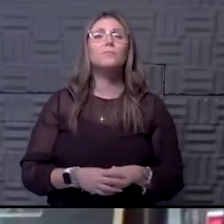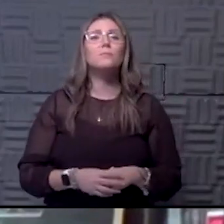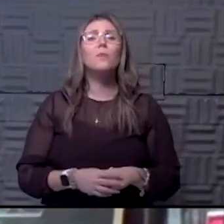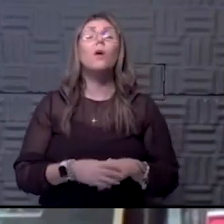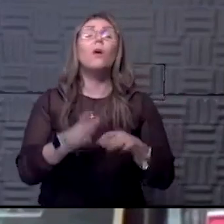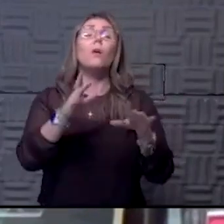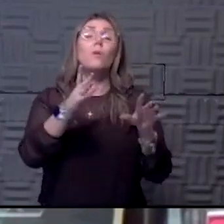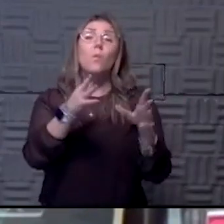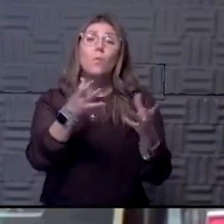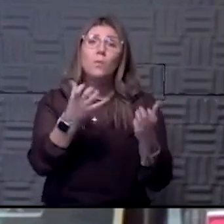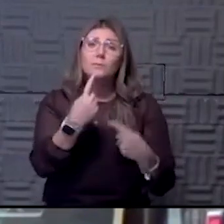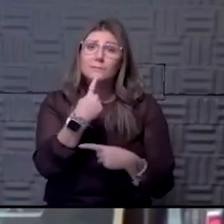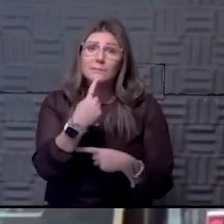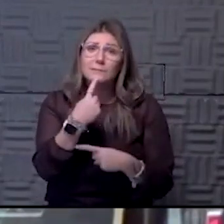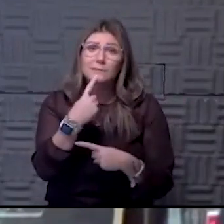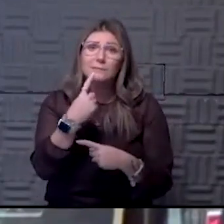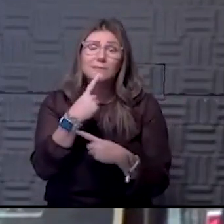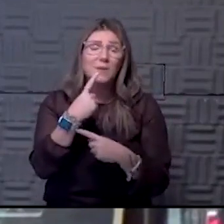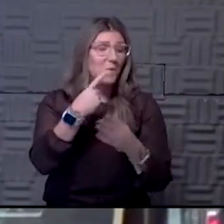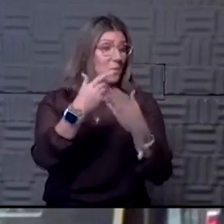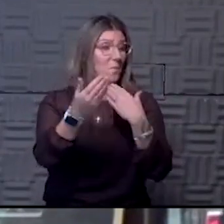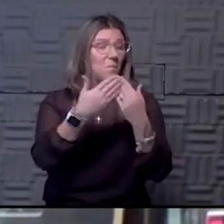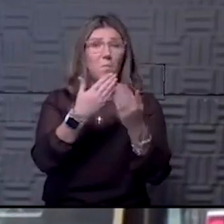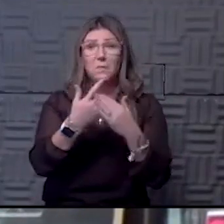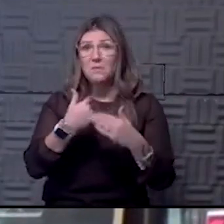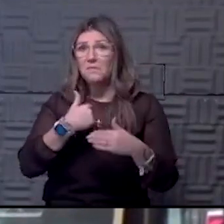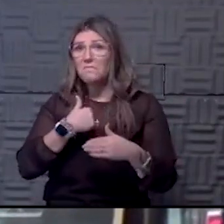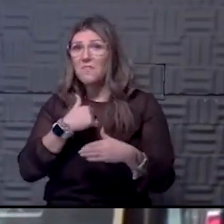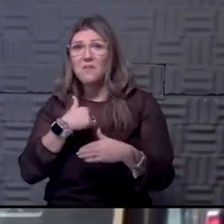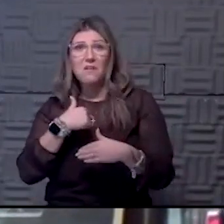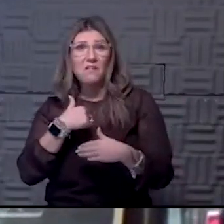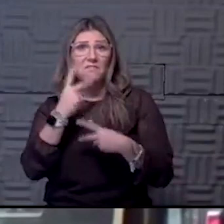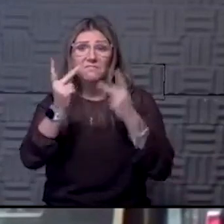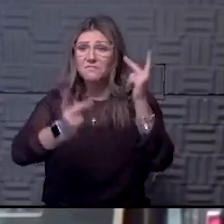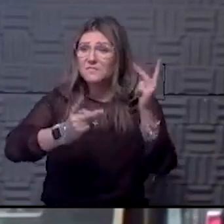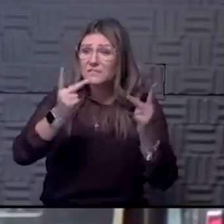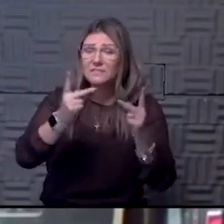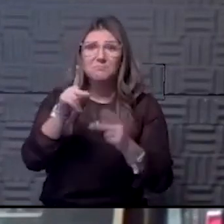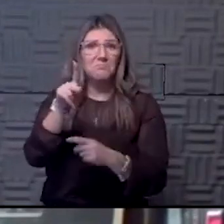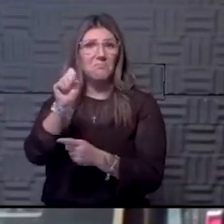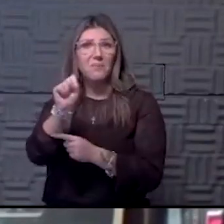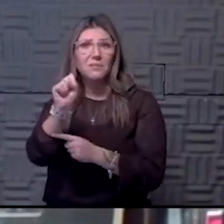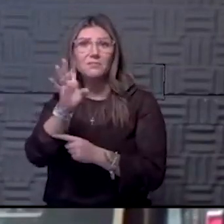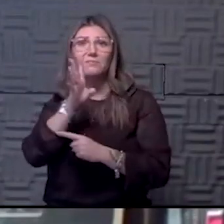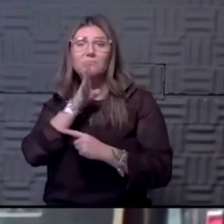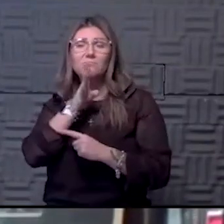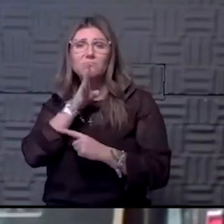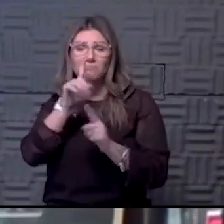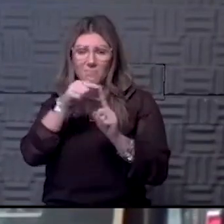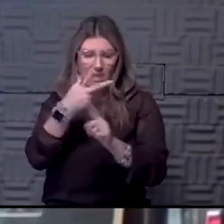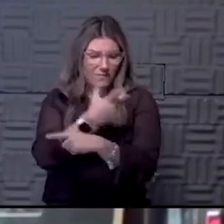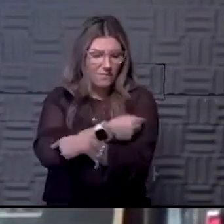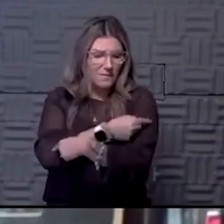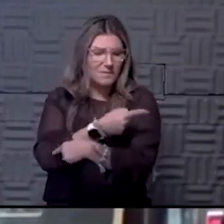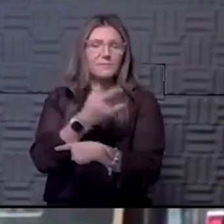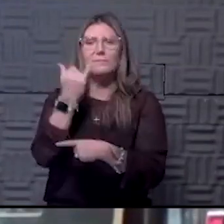an overriding, wherever I was in Kansas talking the vaccine, whether it's public